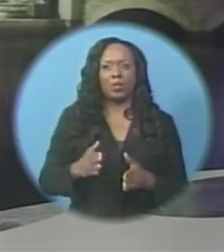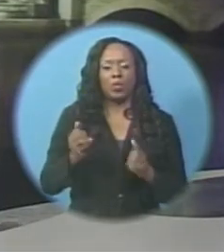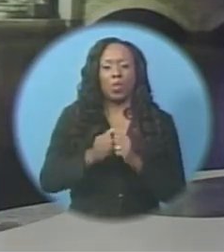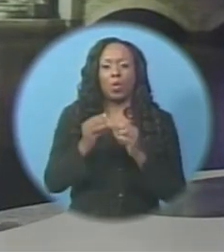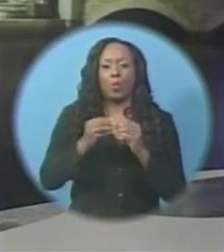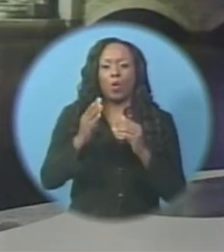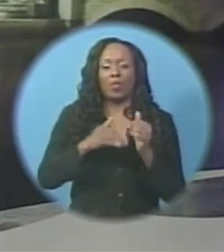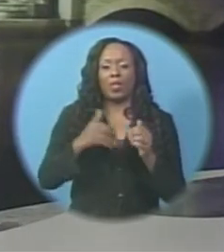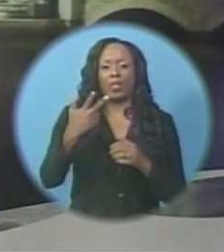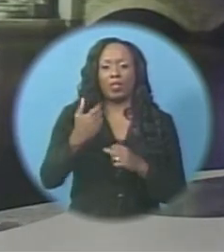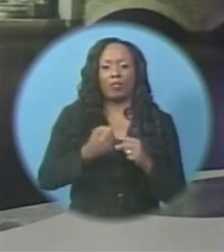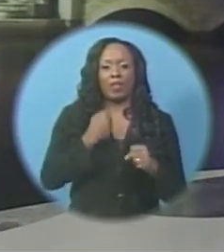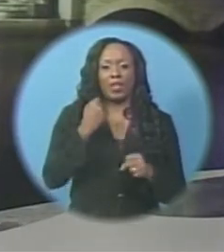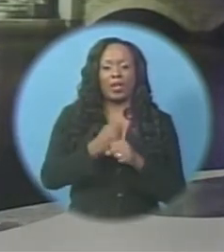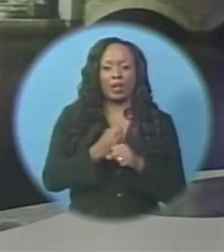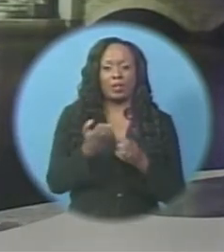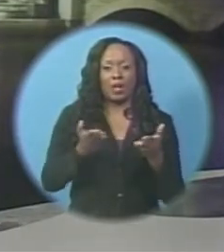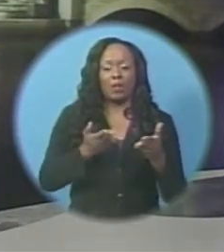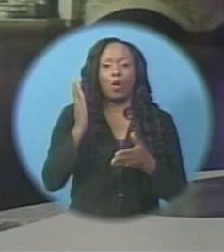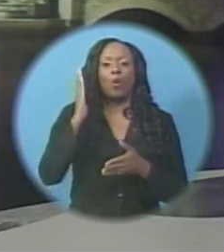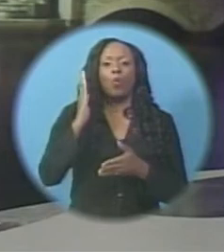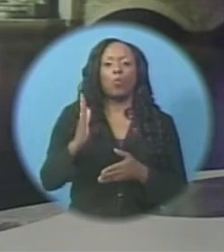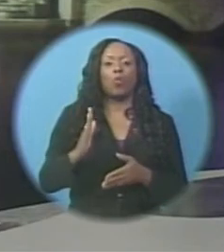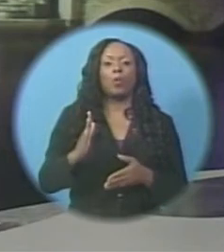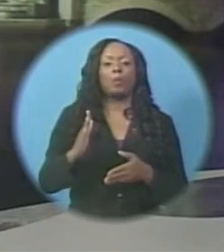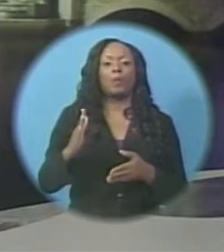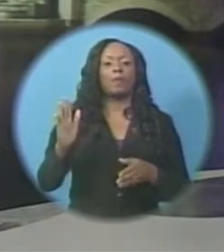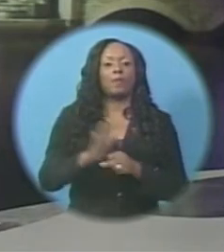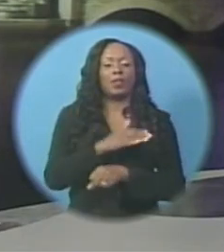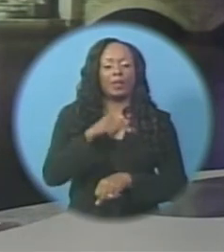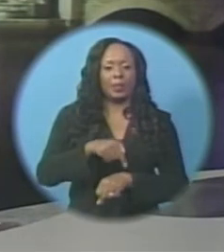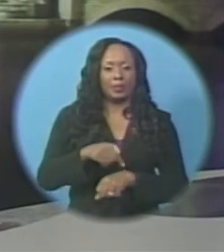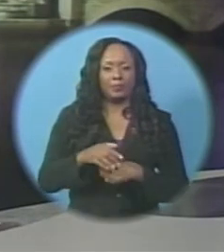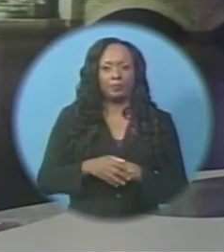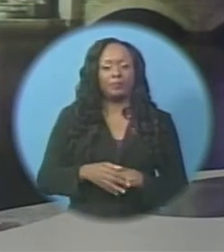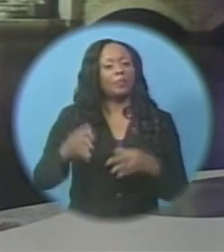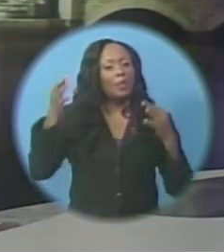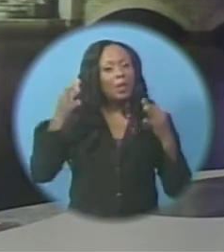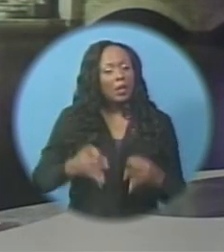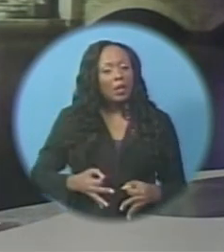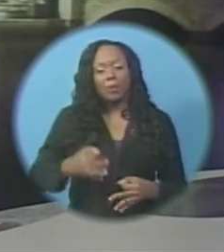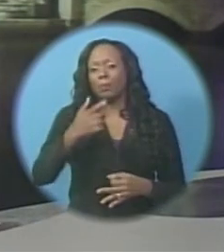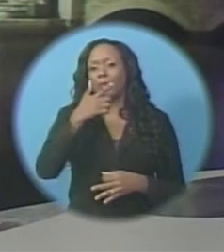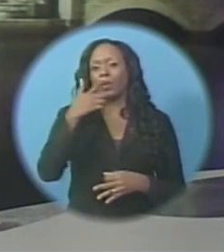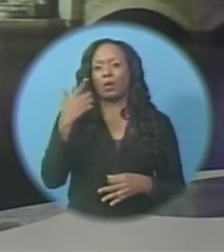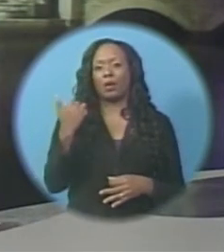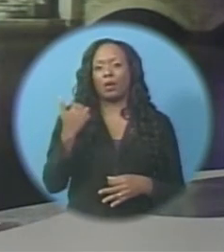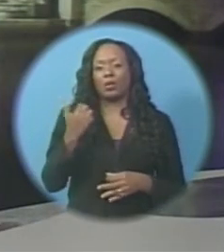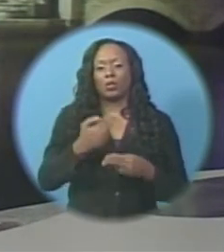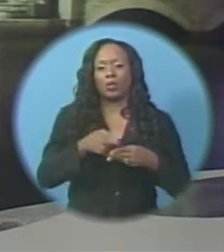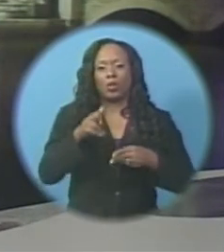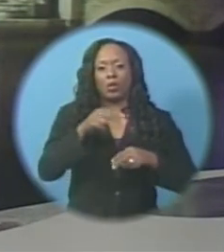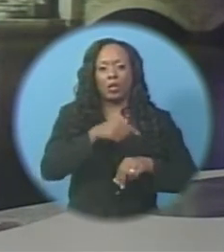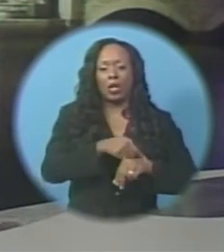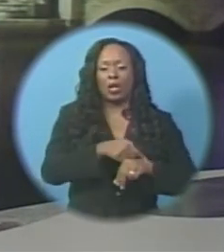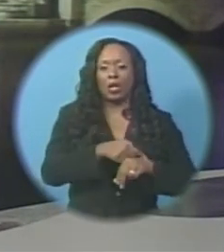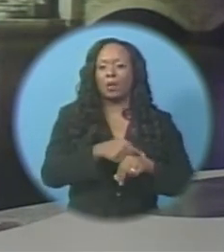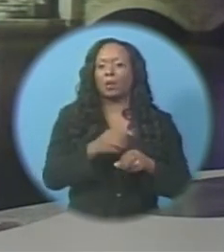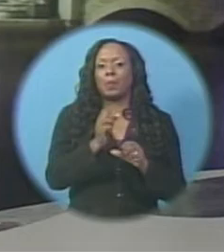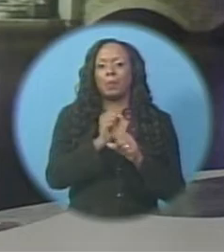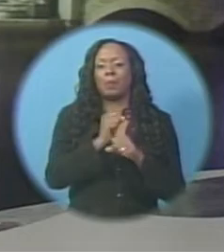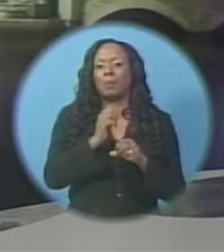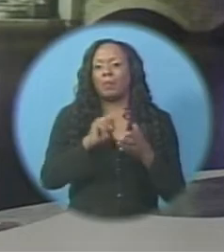years continuous service will be appointed. He says that this decision was taken because the temporary status has put the employees in an